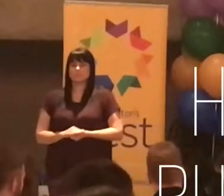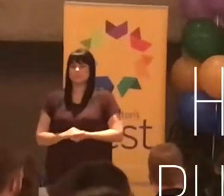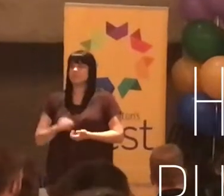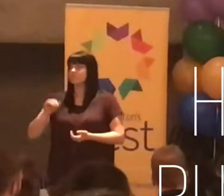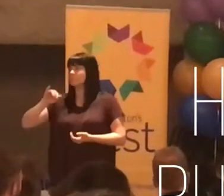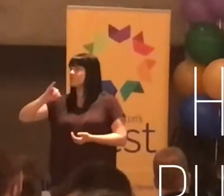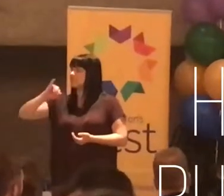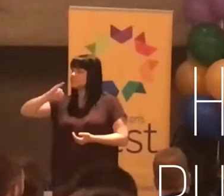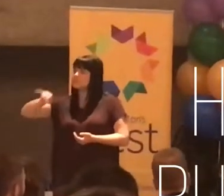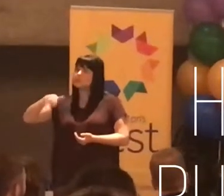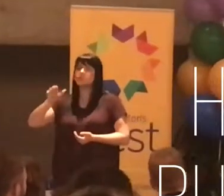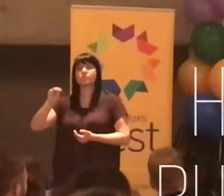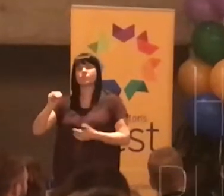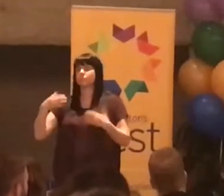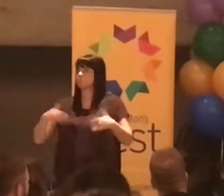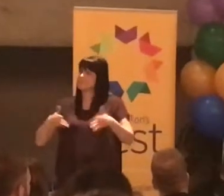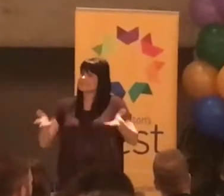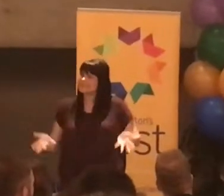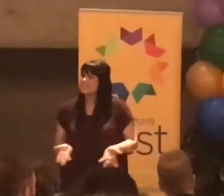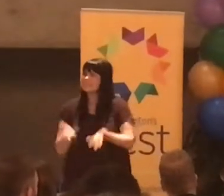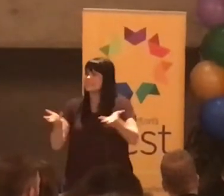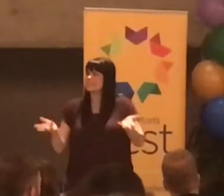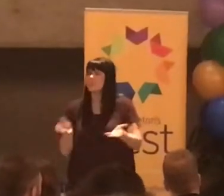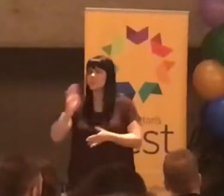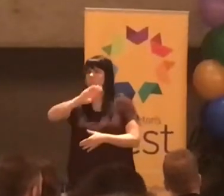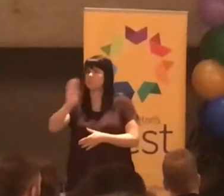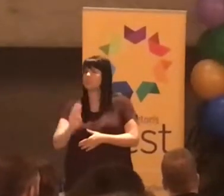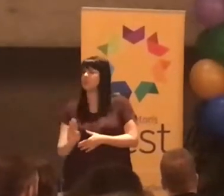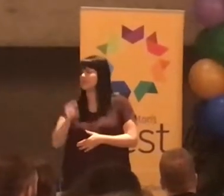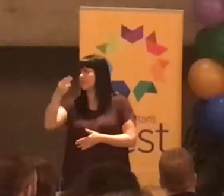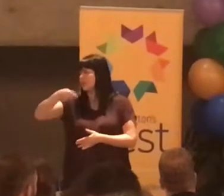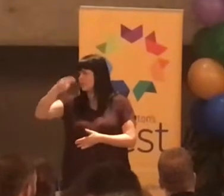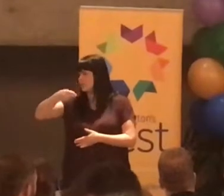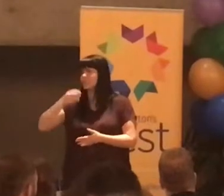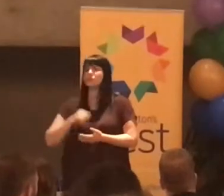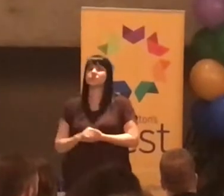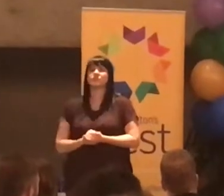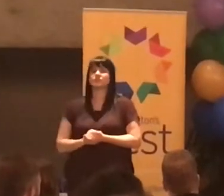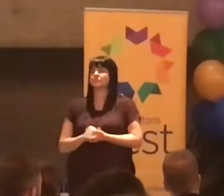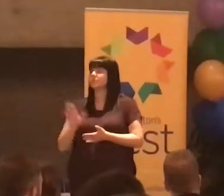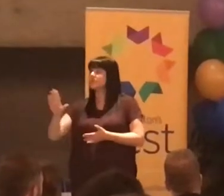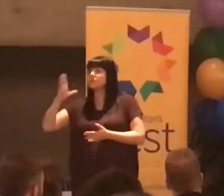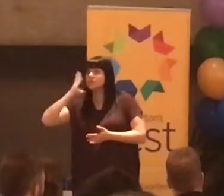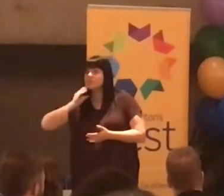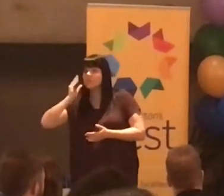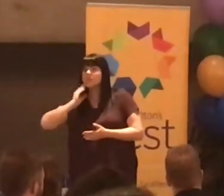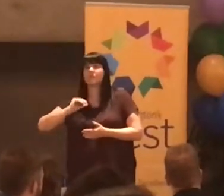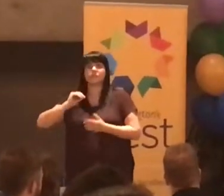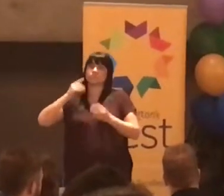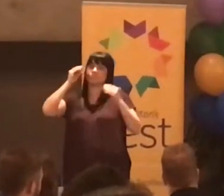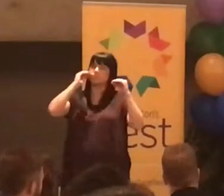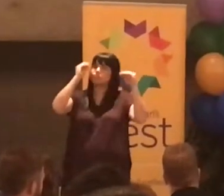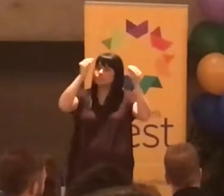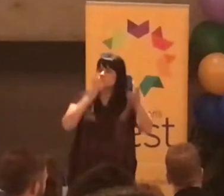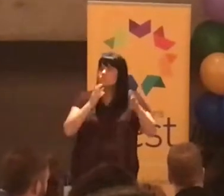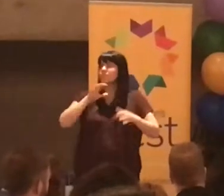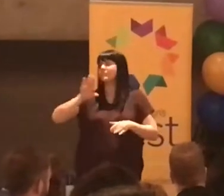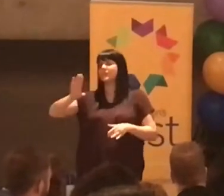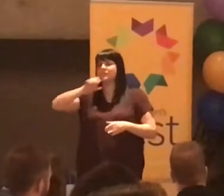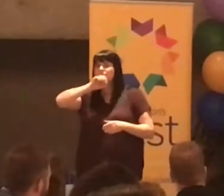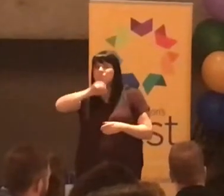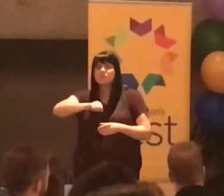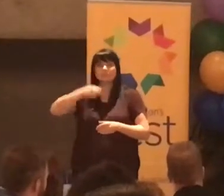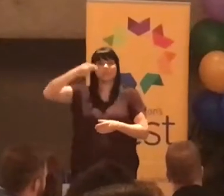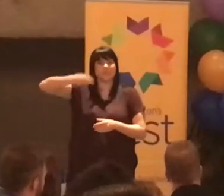forefront for many years promoting heritage throughout Burlington. His experience as an educator and his love of history have provided